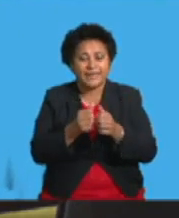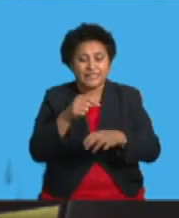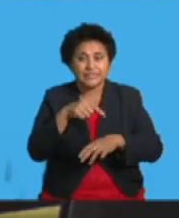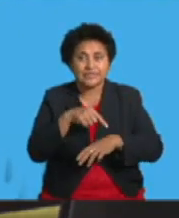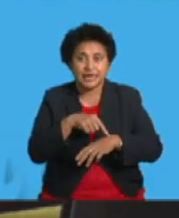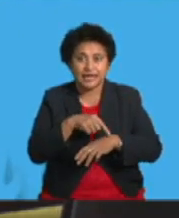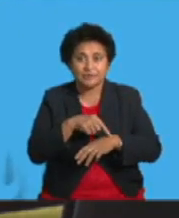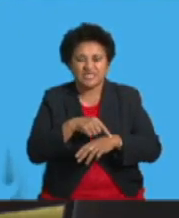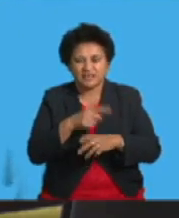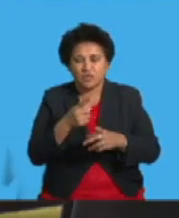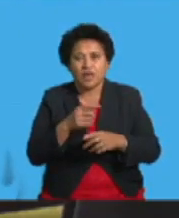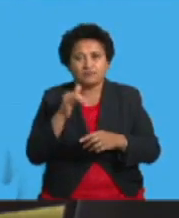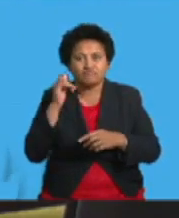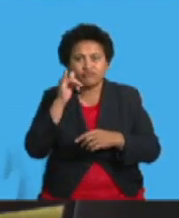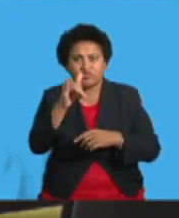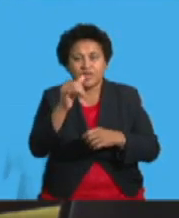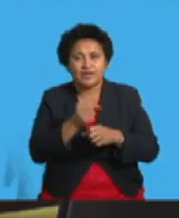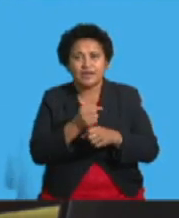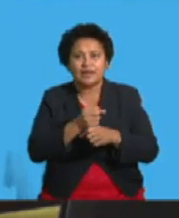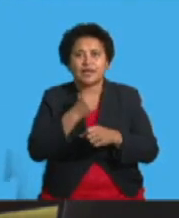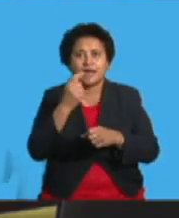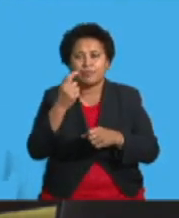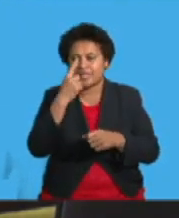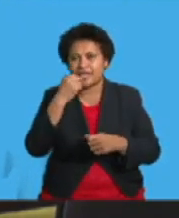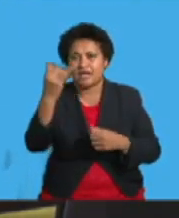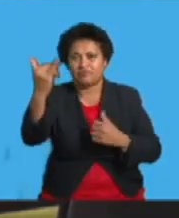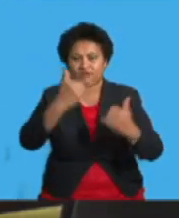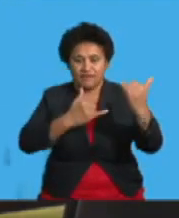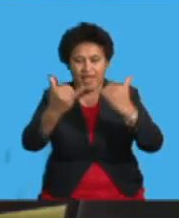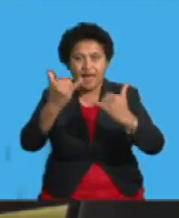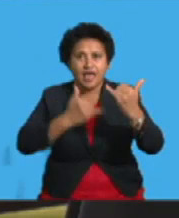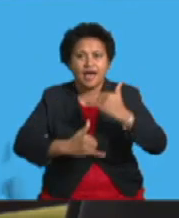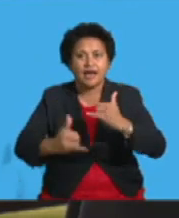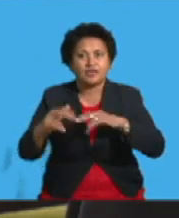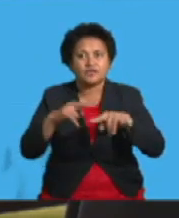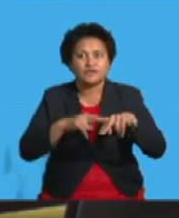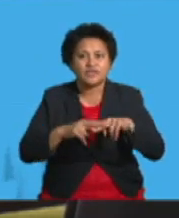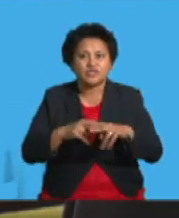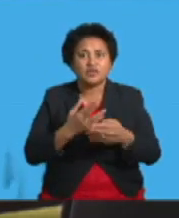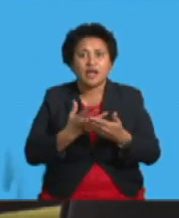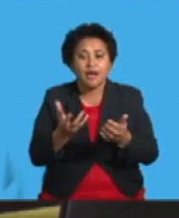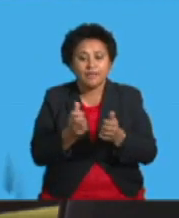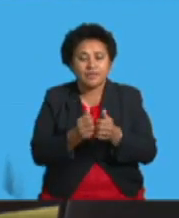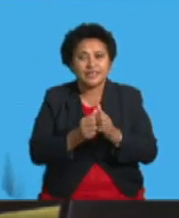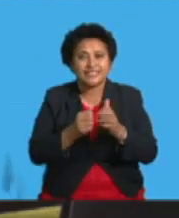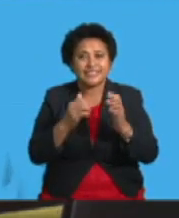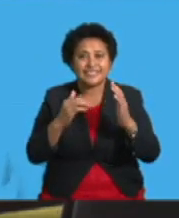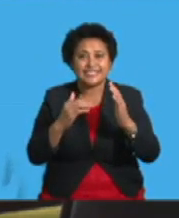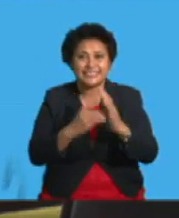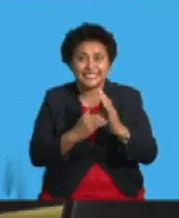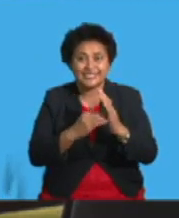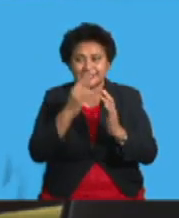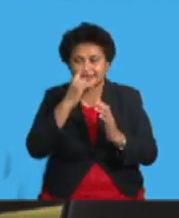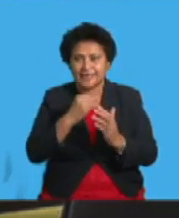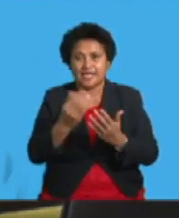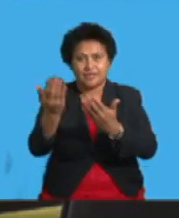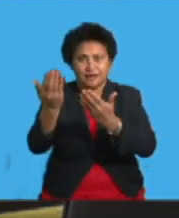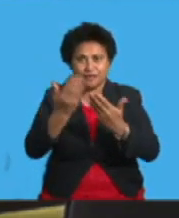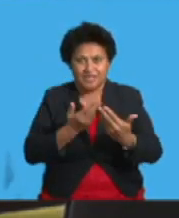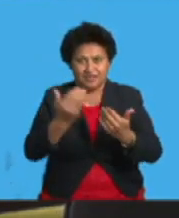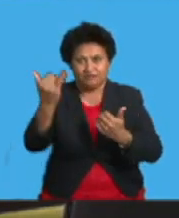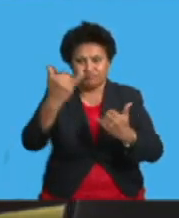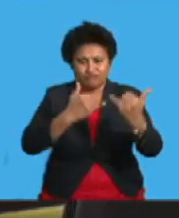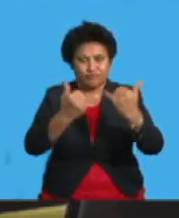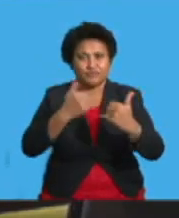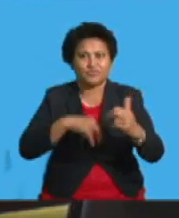or airline company can fly into Fiji, how many seats they can bring into Fiji. That's the role of the air services agreement.